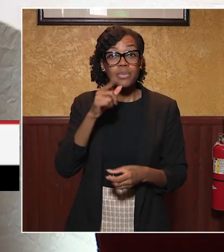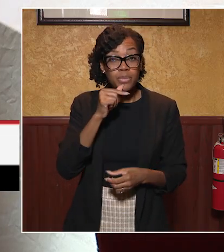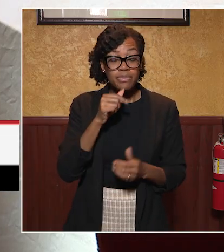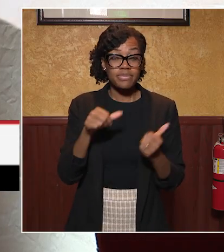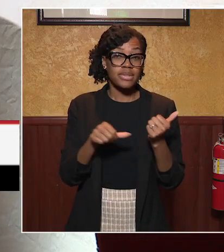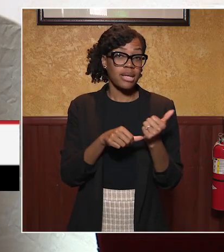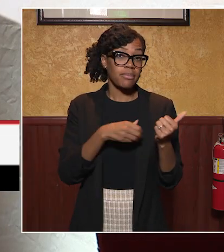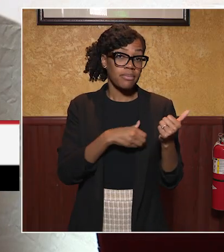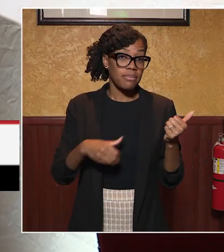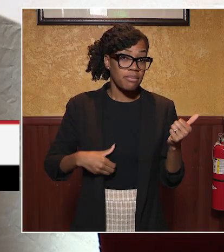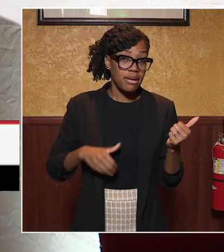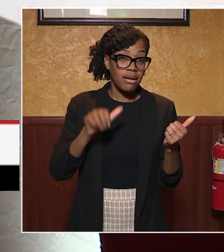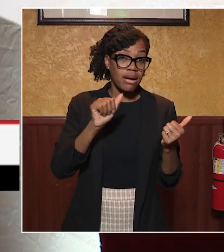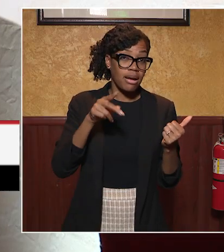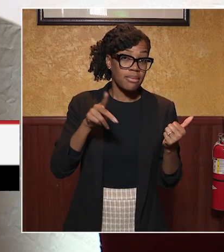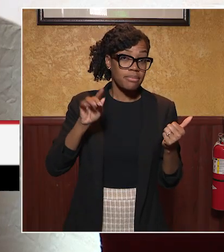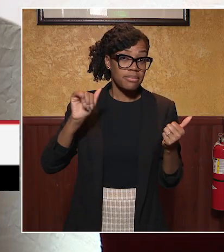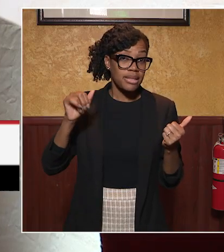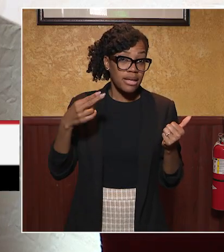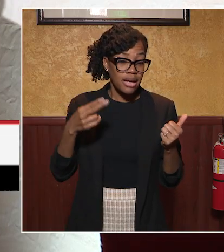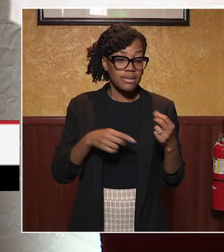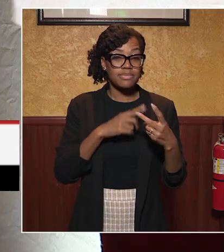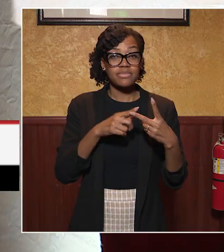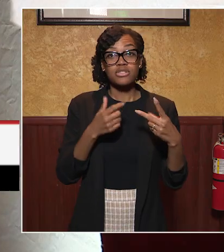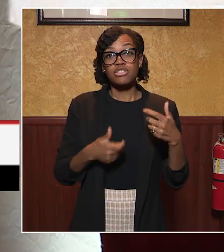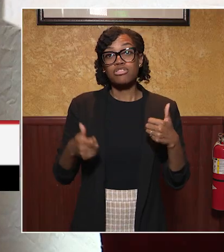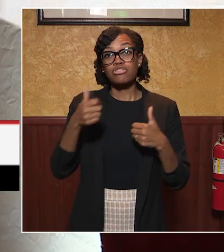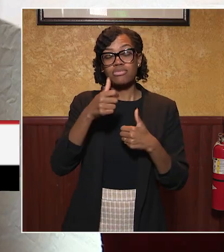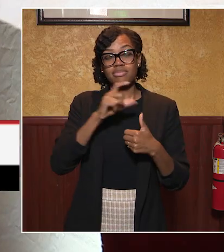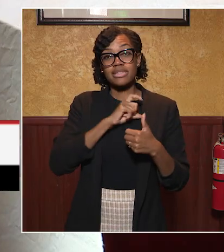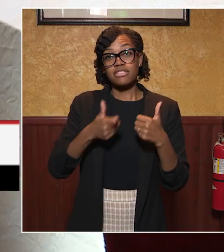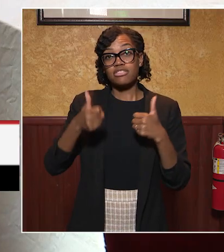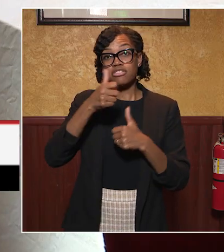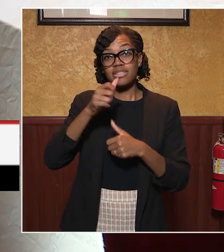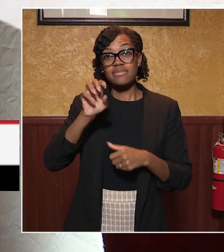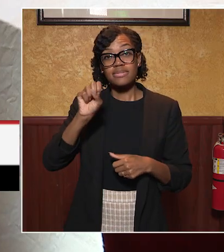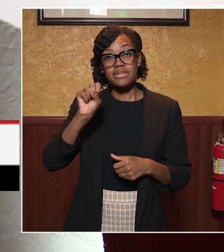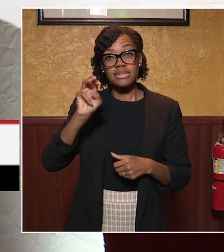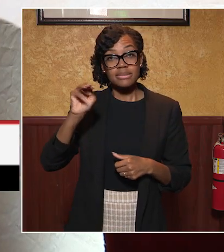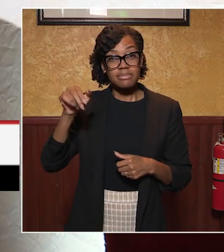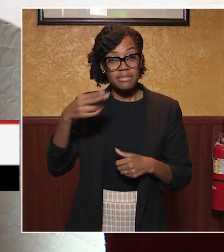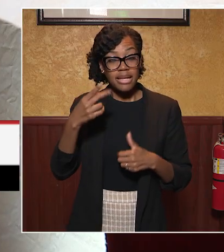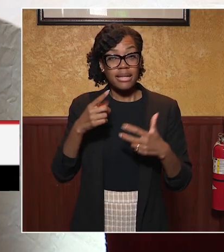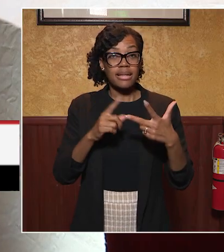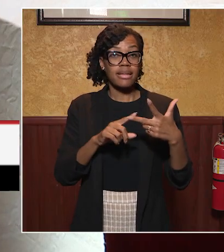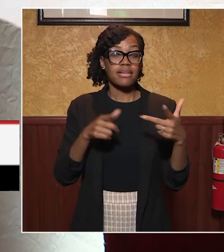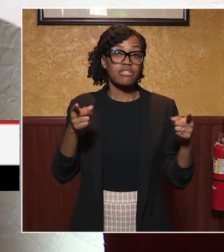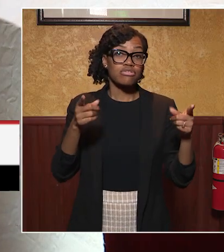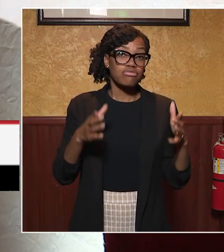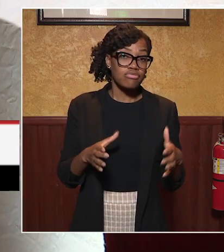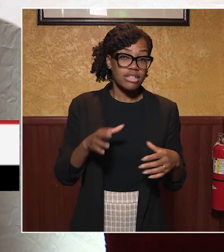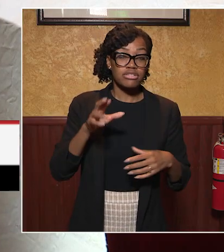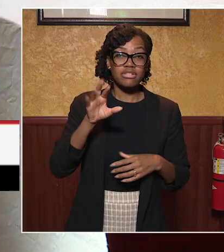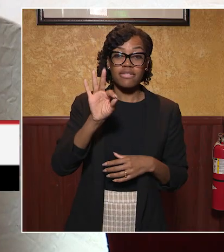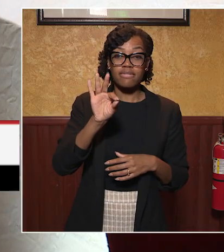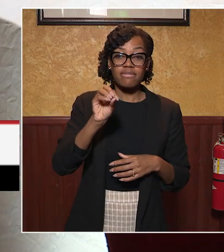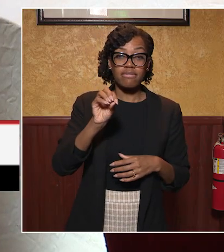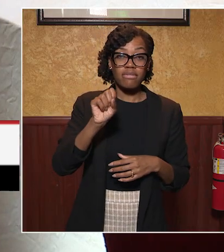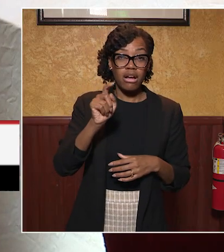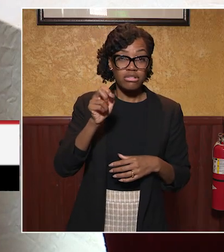Appiah. You've heard from Chief Smith, Director LaToya Foster, Director Rosemary